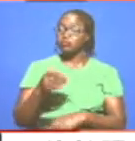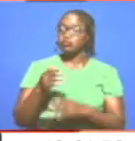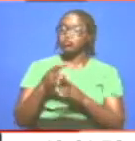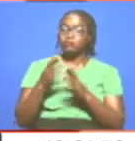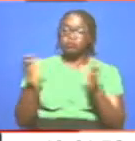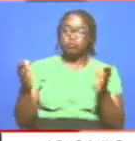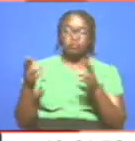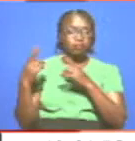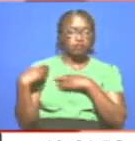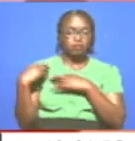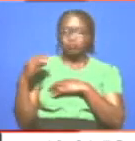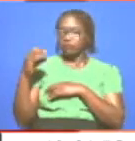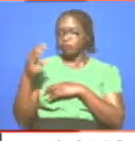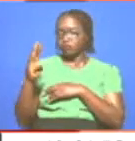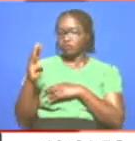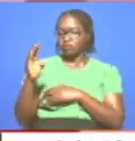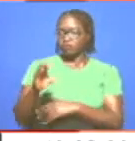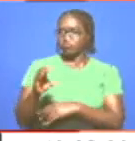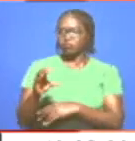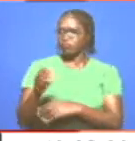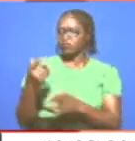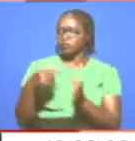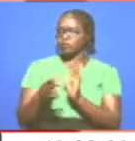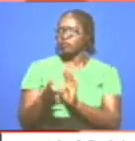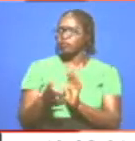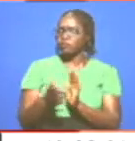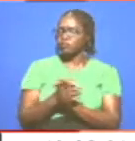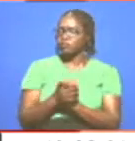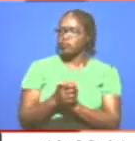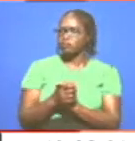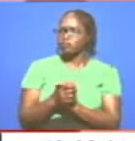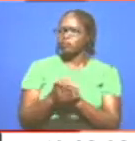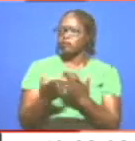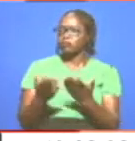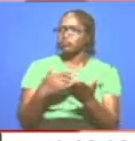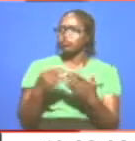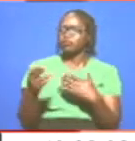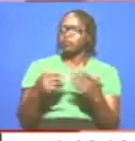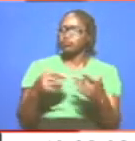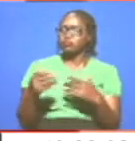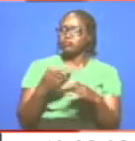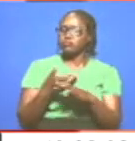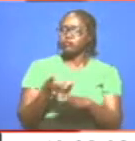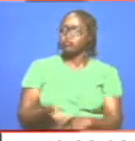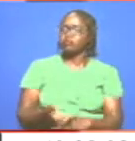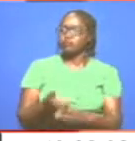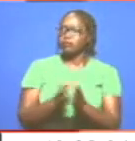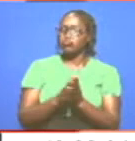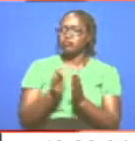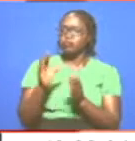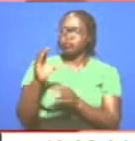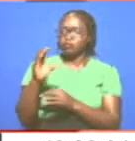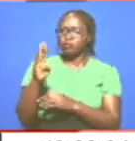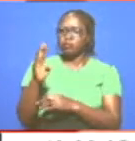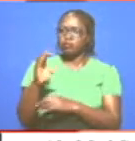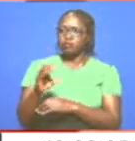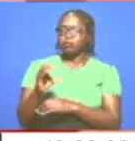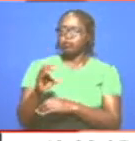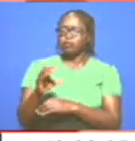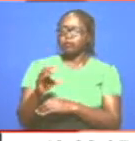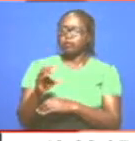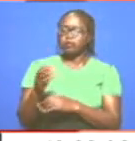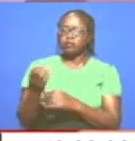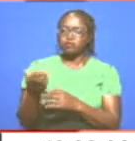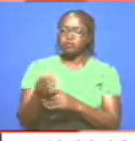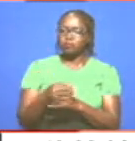CBC coming in, we thought hard, very, very, very hard, and we thought that with the CBC coming in, which is going to be rolled. So it's,